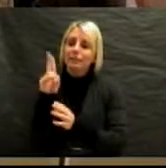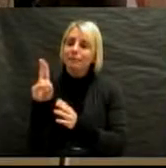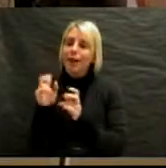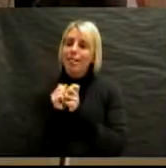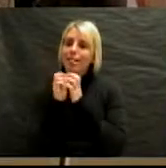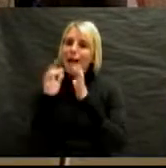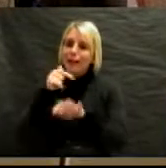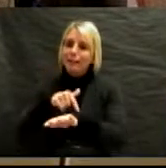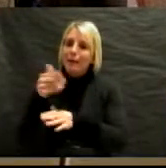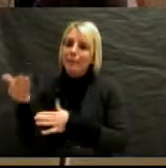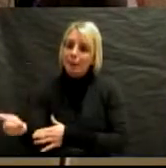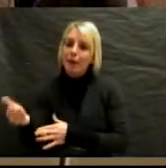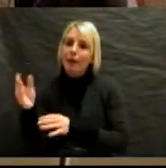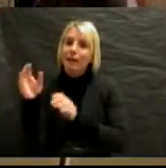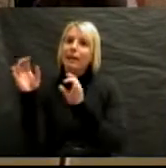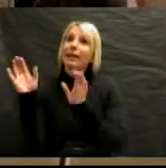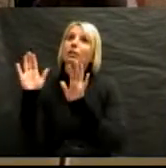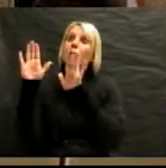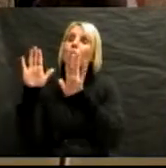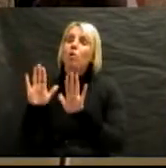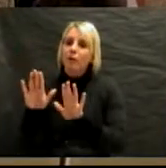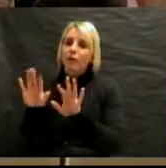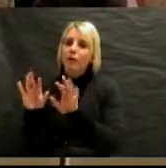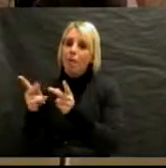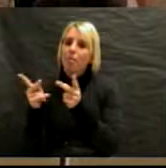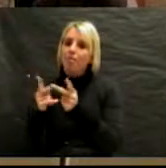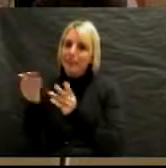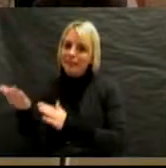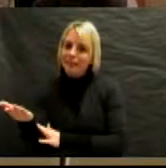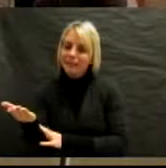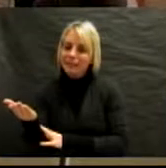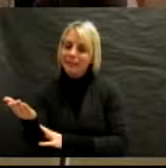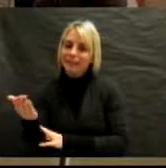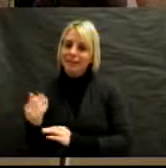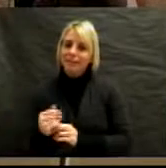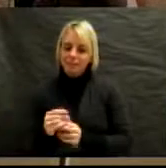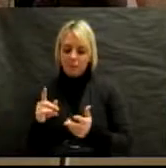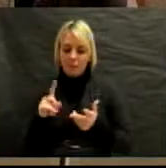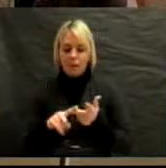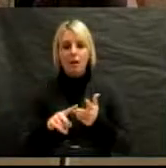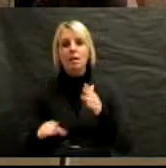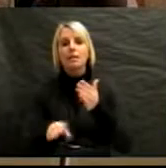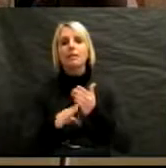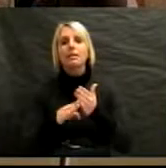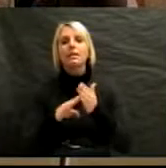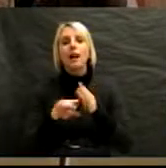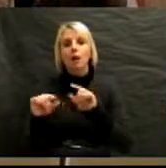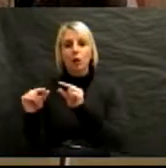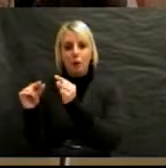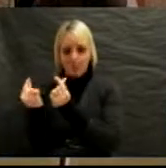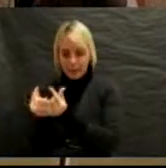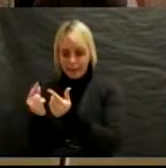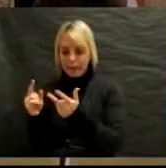us well. Soccer committee has been Richard and myself.